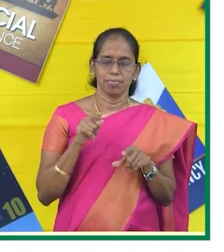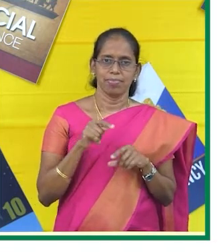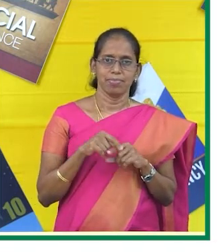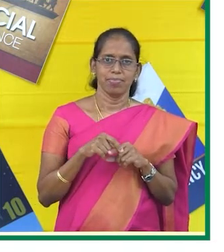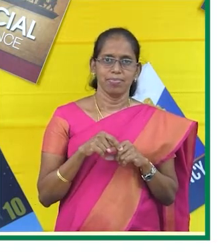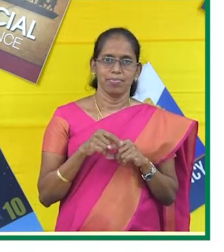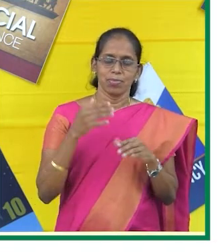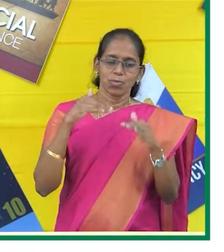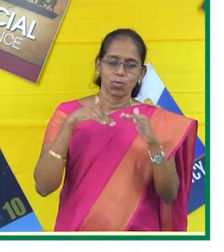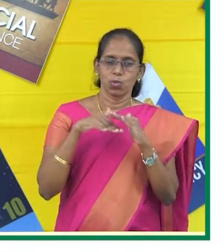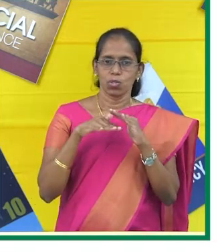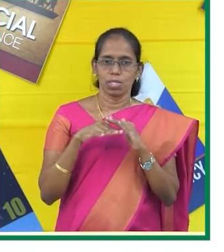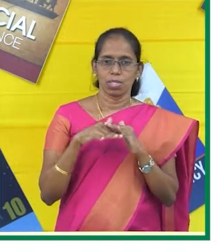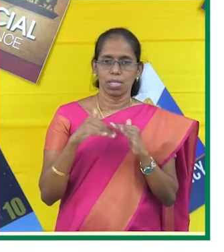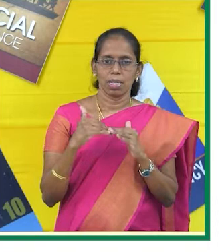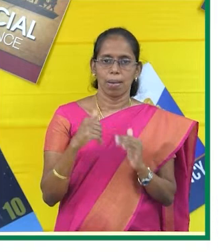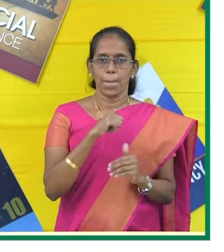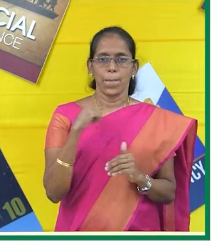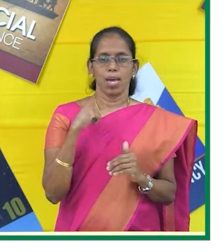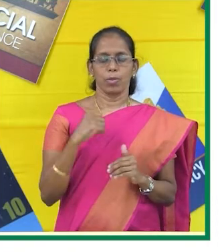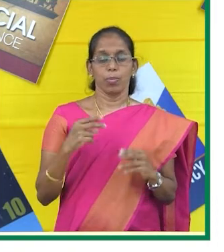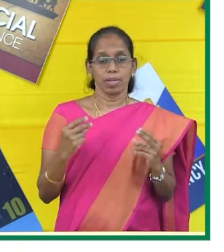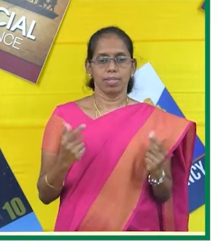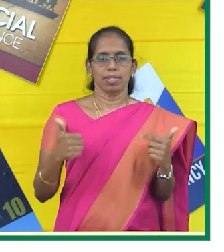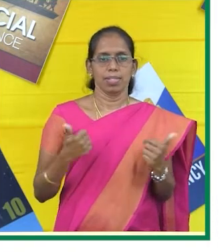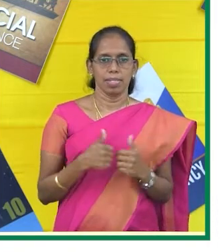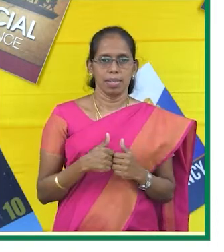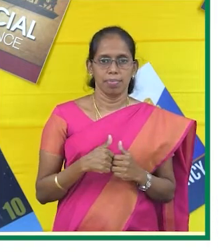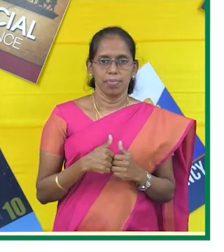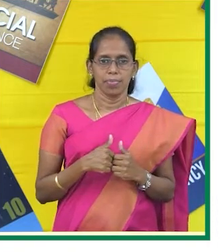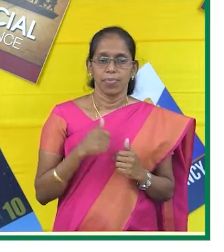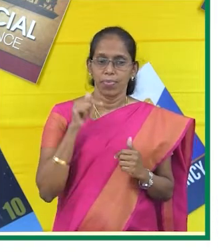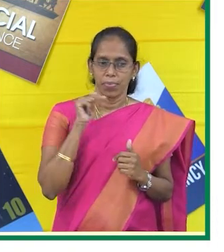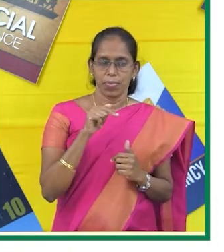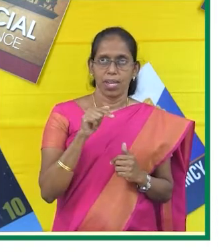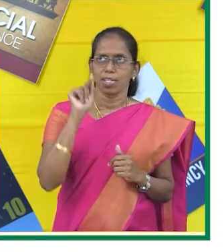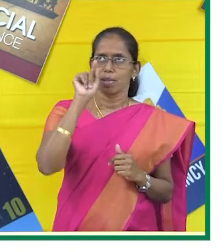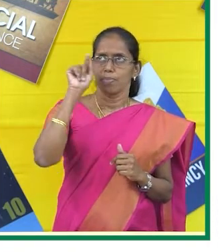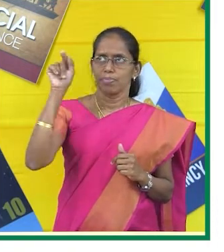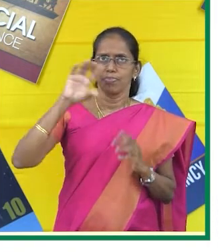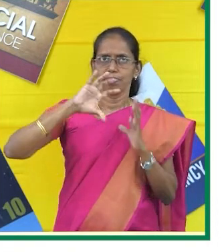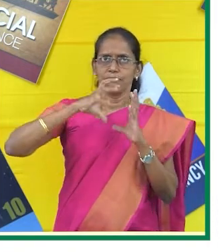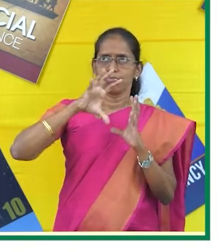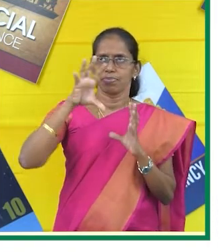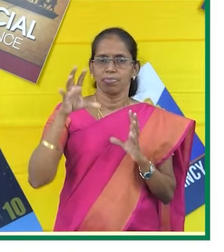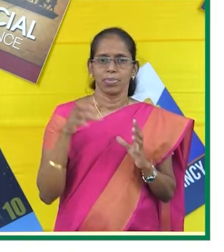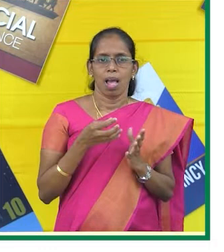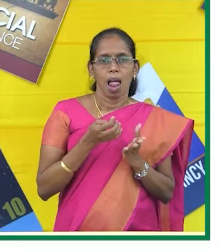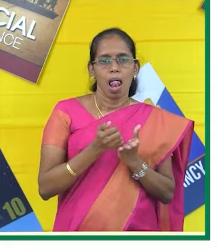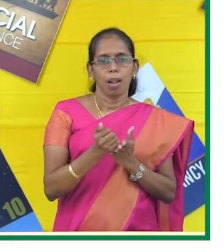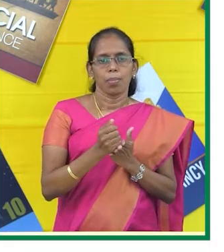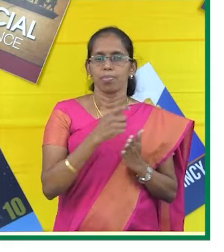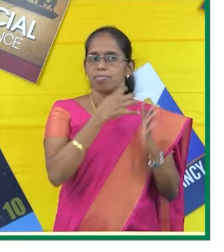goes inside his bathroom to get ready, and there is a machine which helps him to